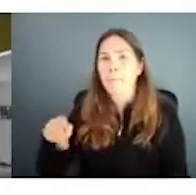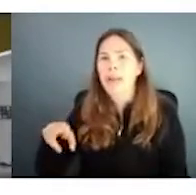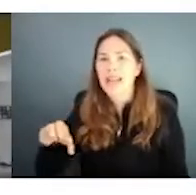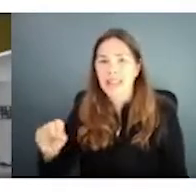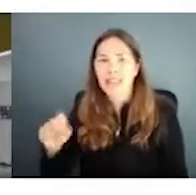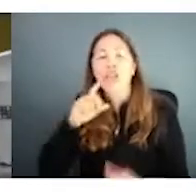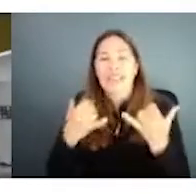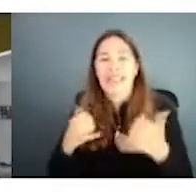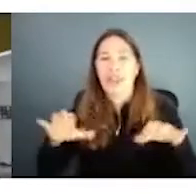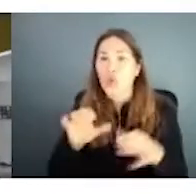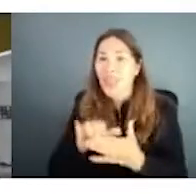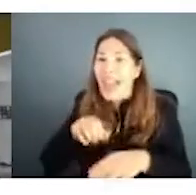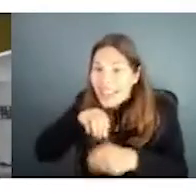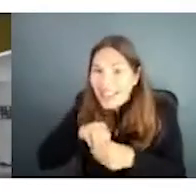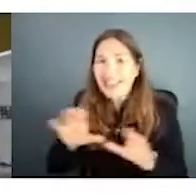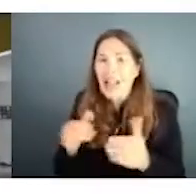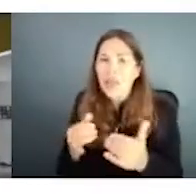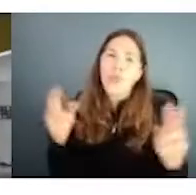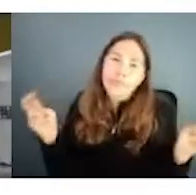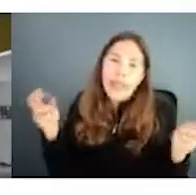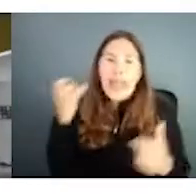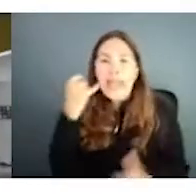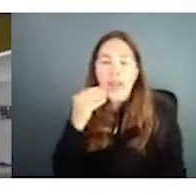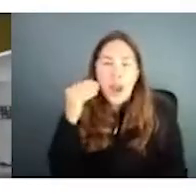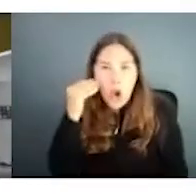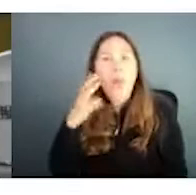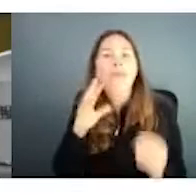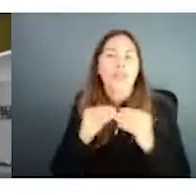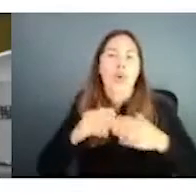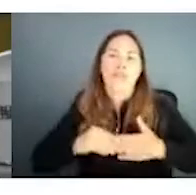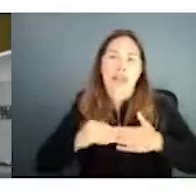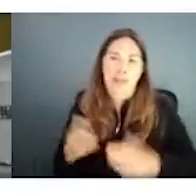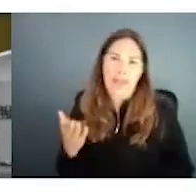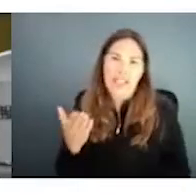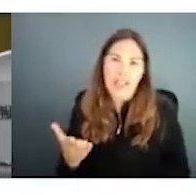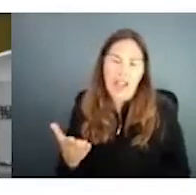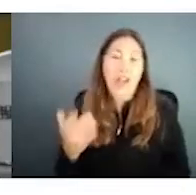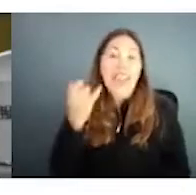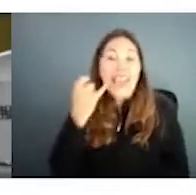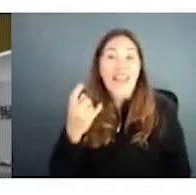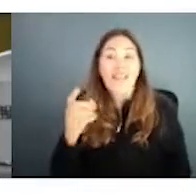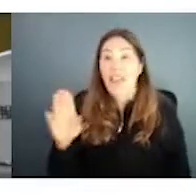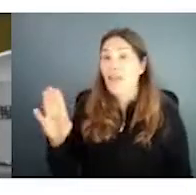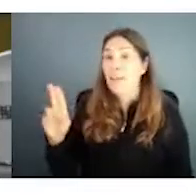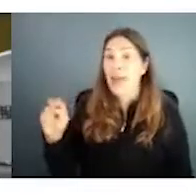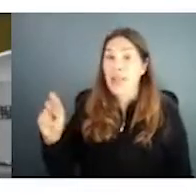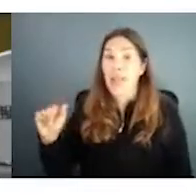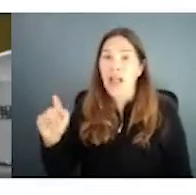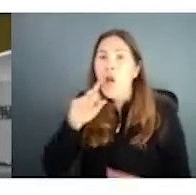do it in the classroom as if they were at home. So there's more flexibility there. And if you get the bundle, it should